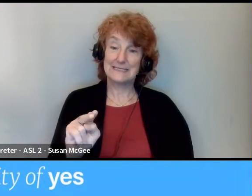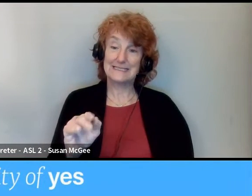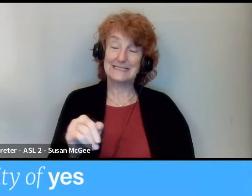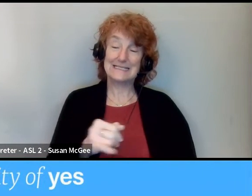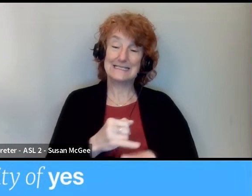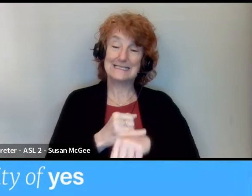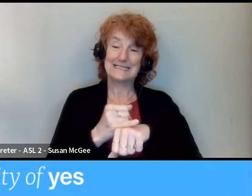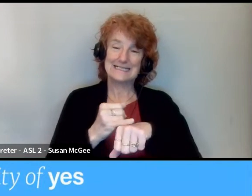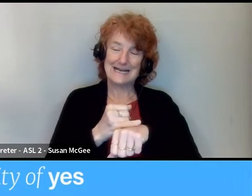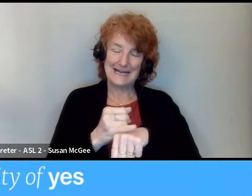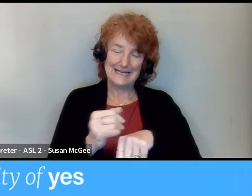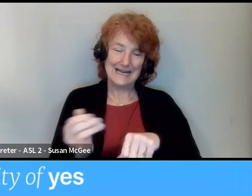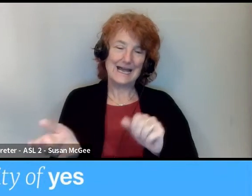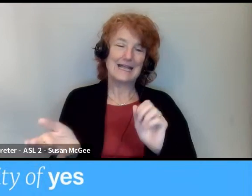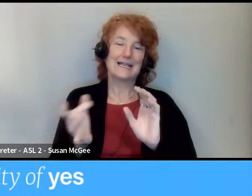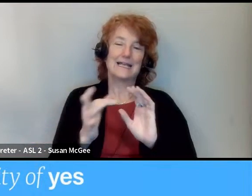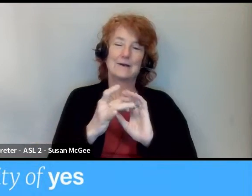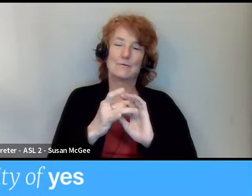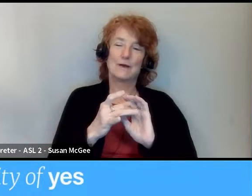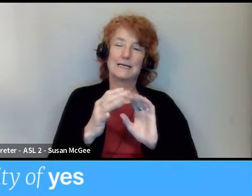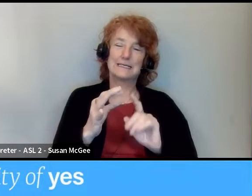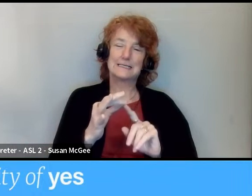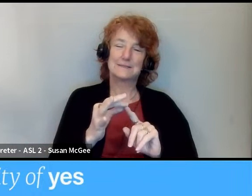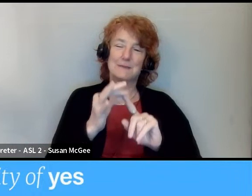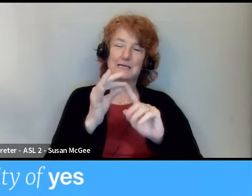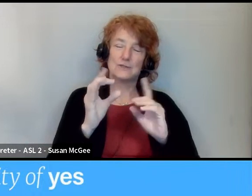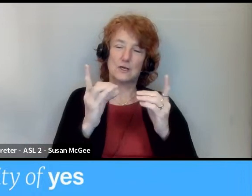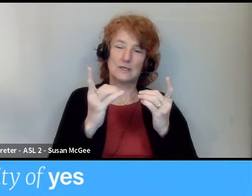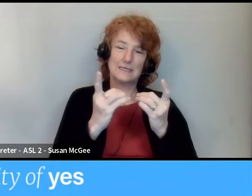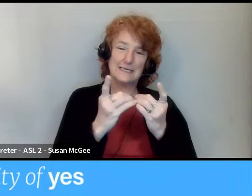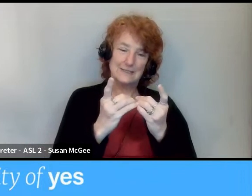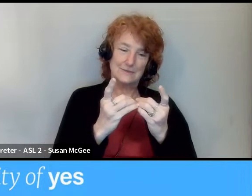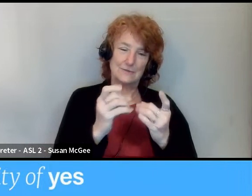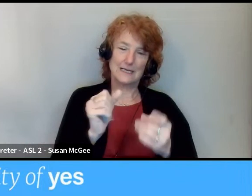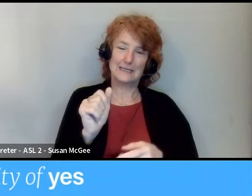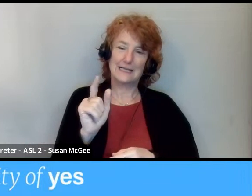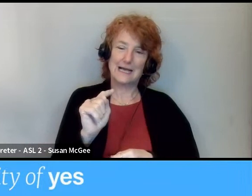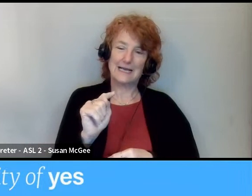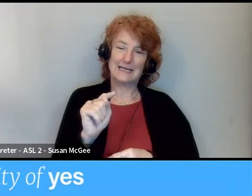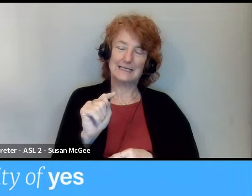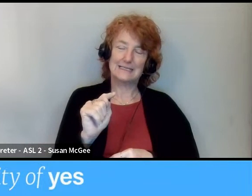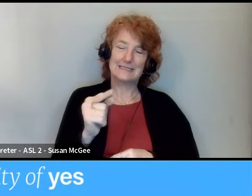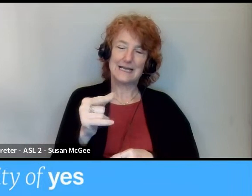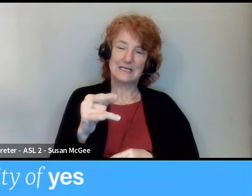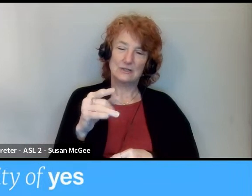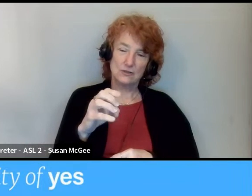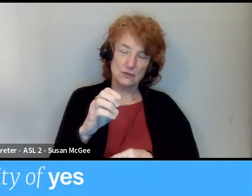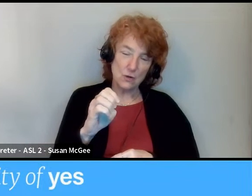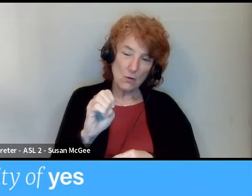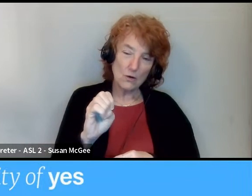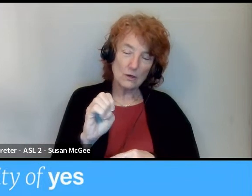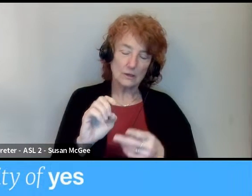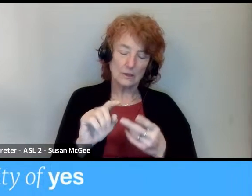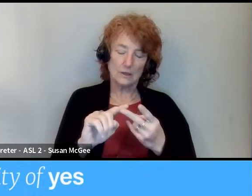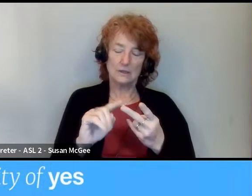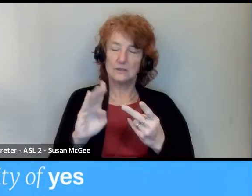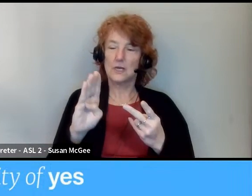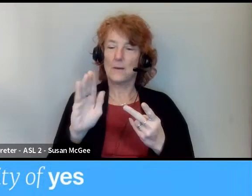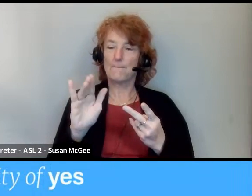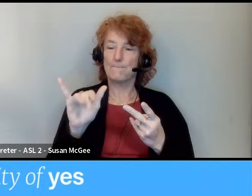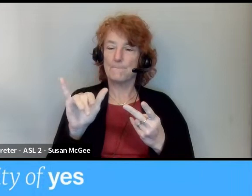recent special districts like the Special St. George District and the Special Bay Street Corridor and the Special